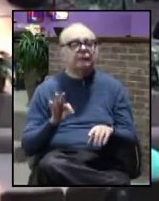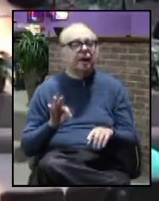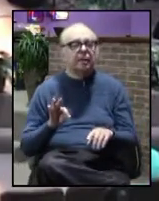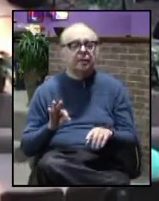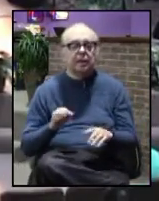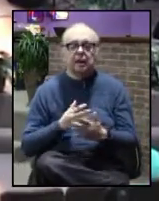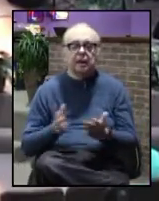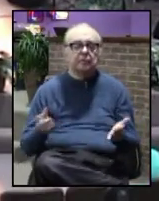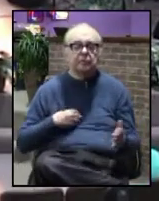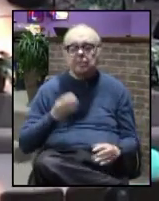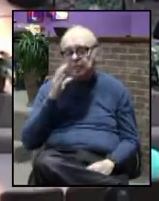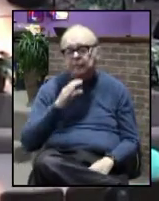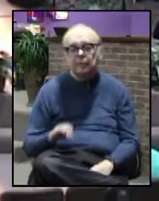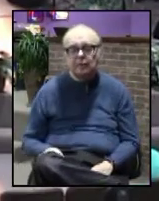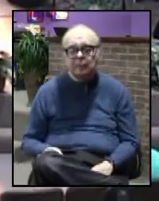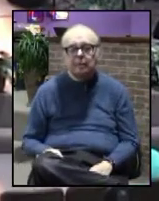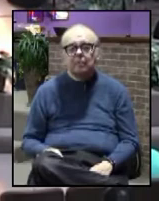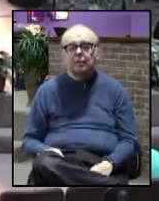it.